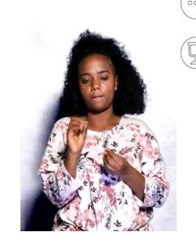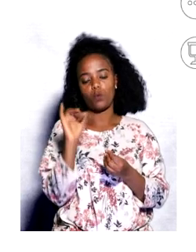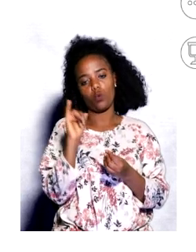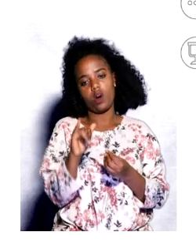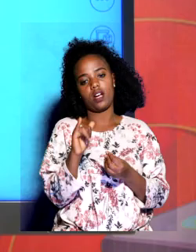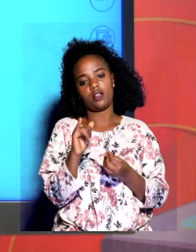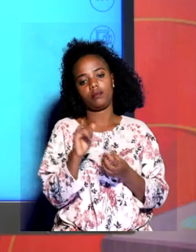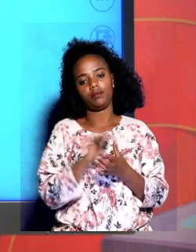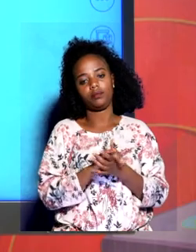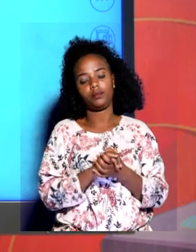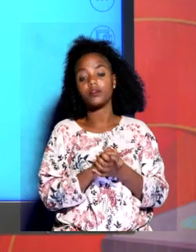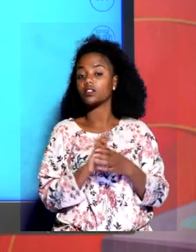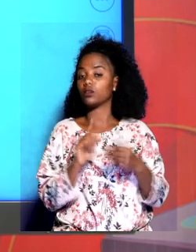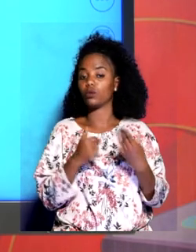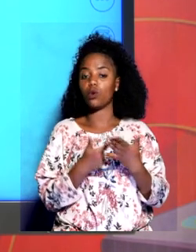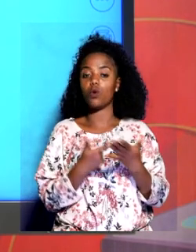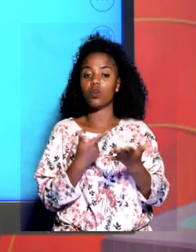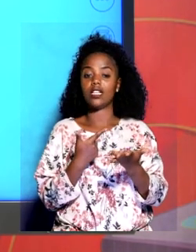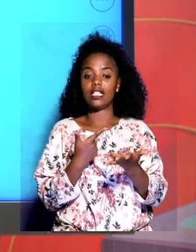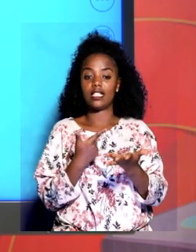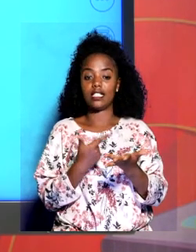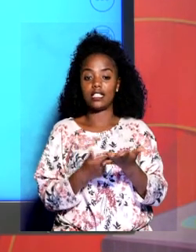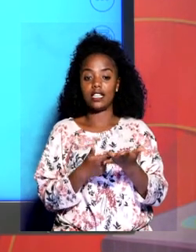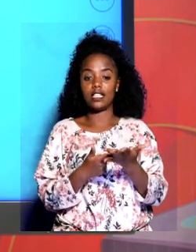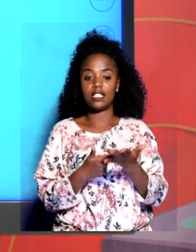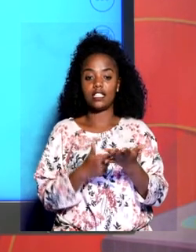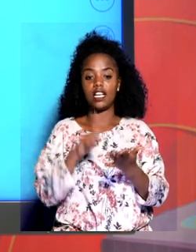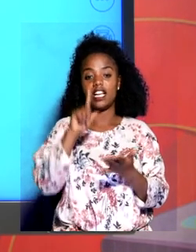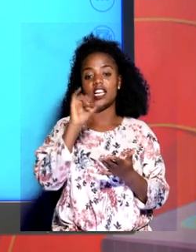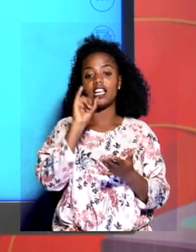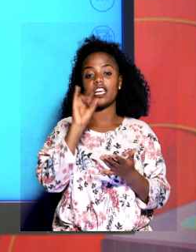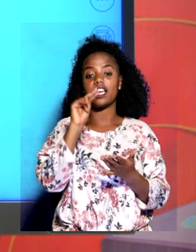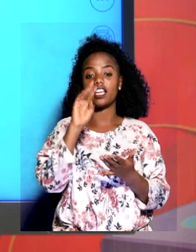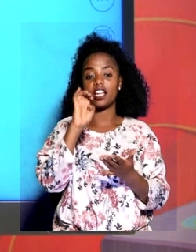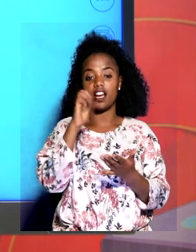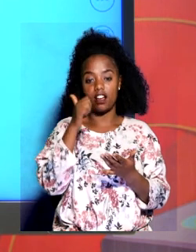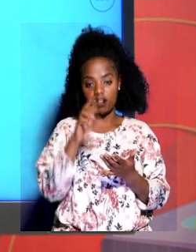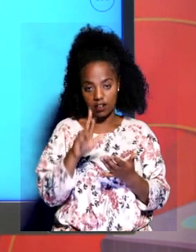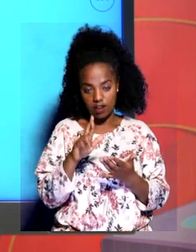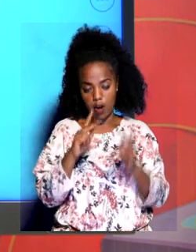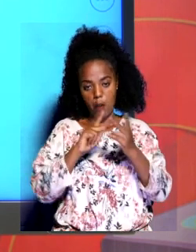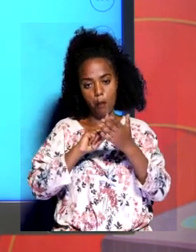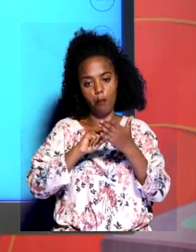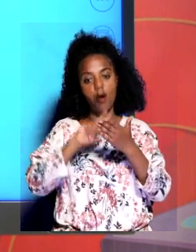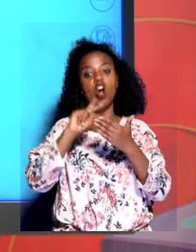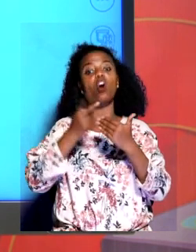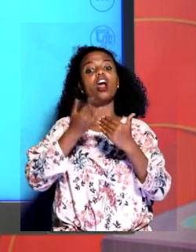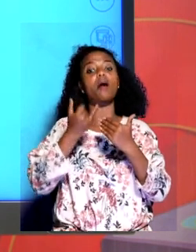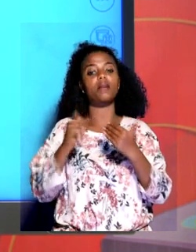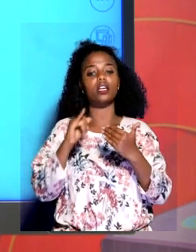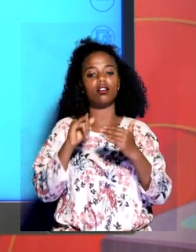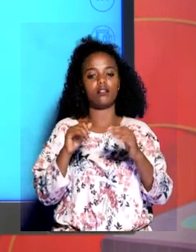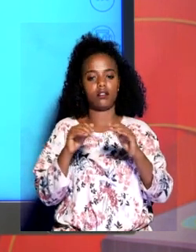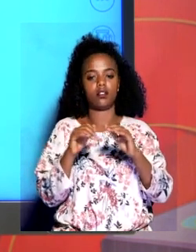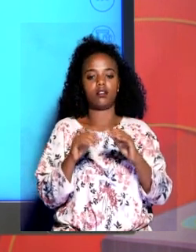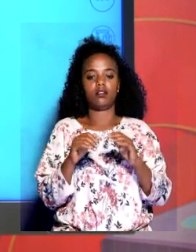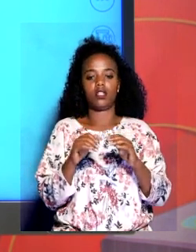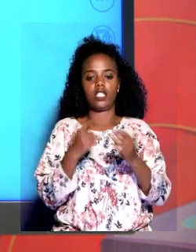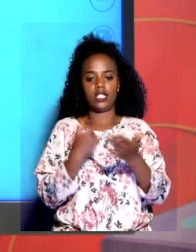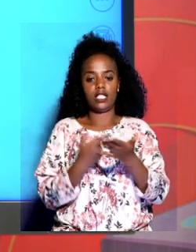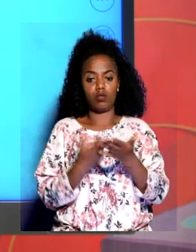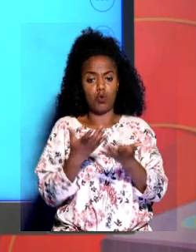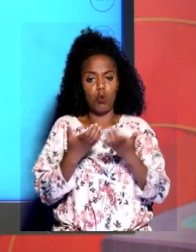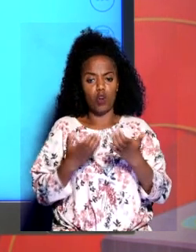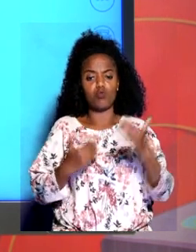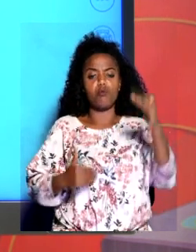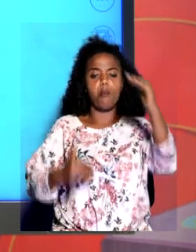170Y. So this is a linear programming model. And we need, or we want to maximize this